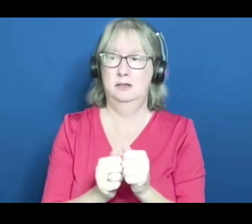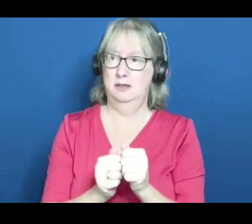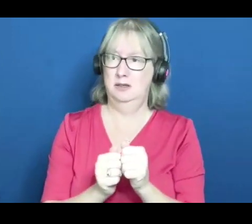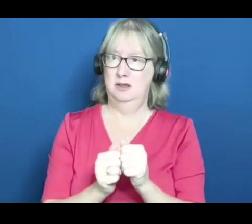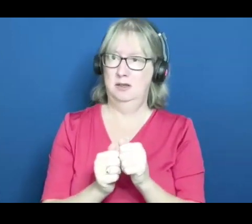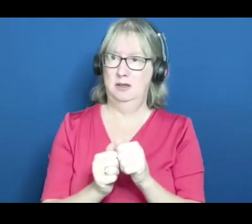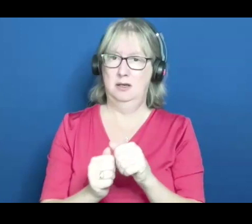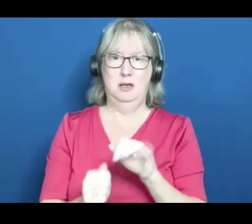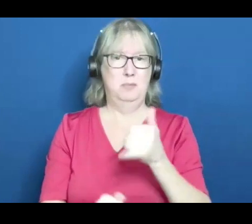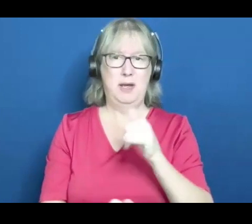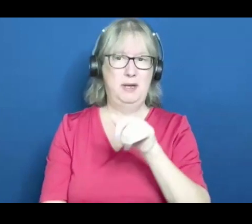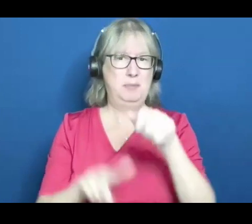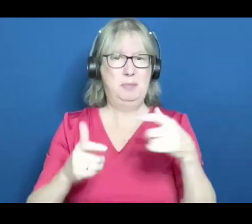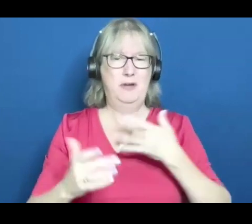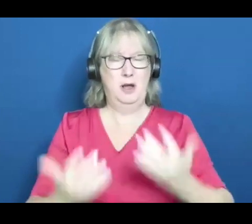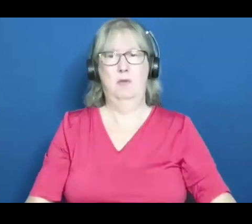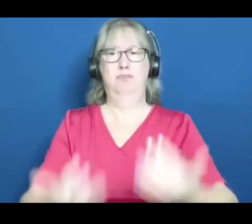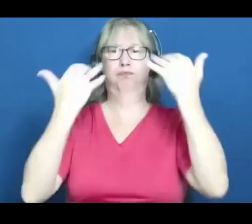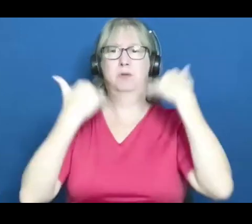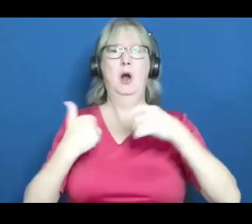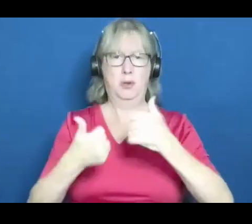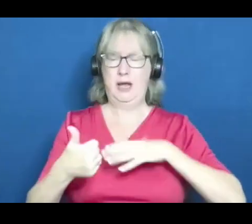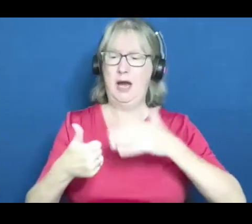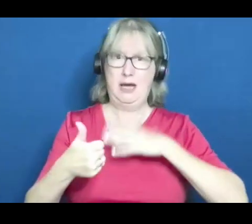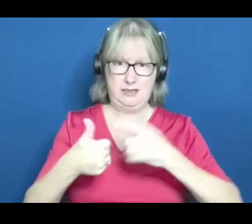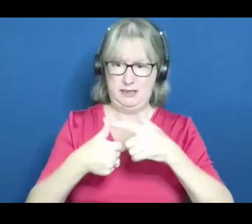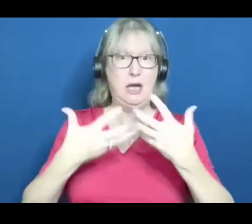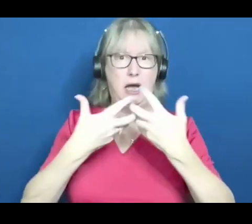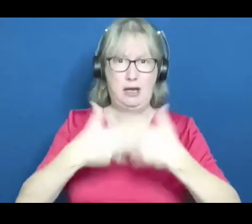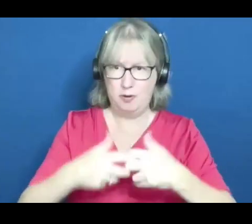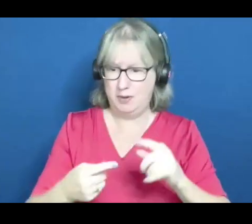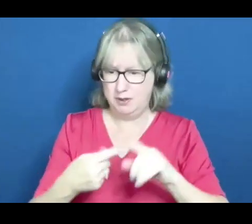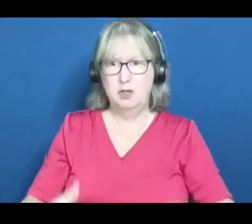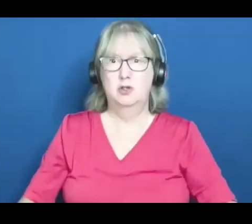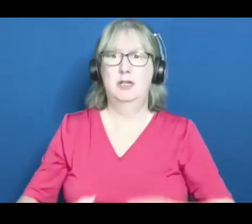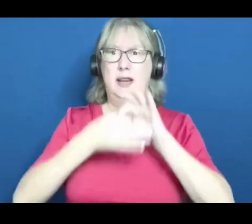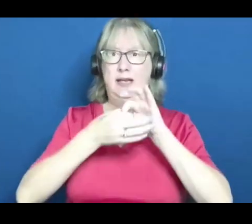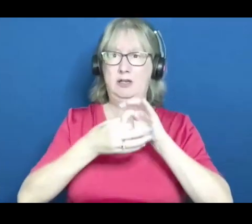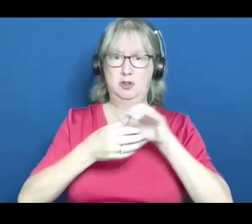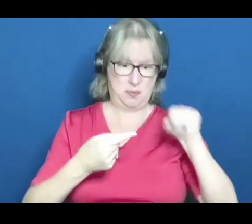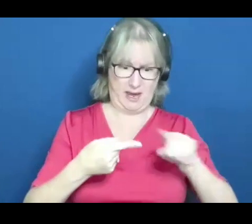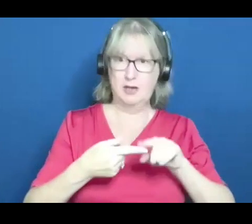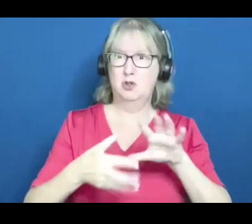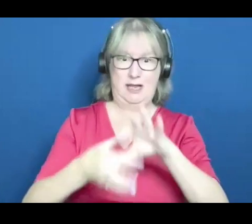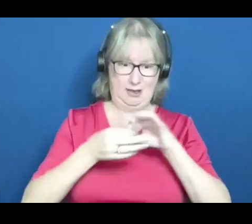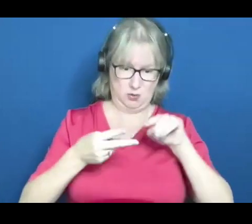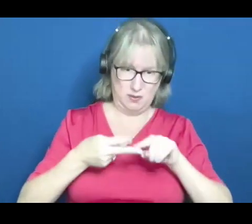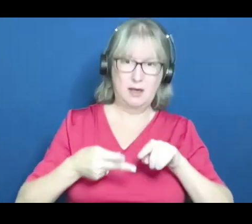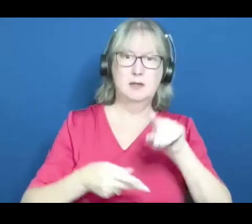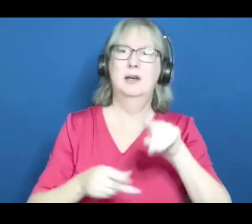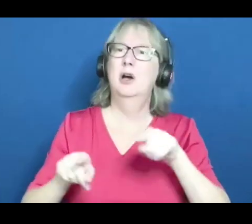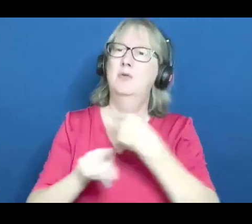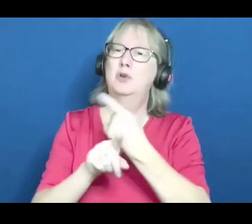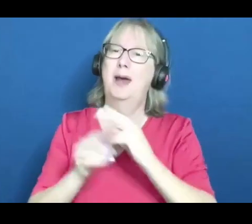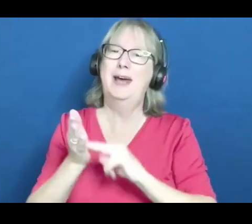little bit overwhelming in terms of, okay, well, we need equipment. Is it compatible with X? There's a question around the compatibility with the NHS